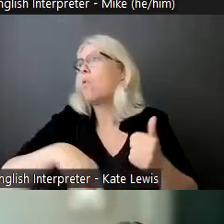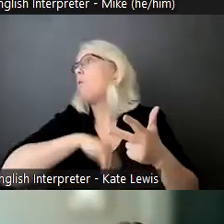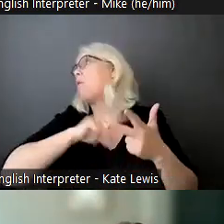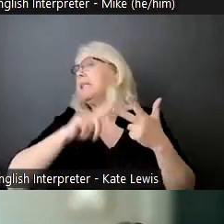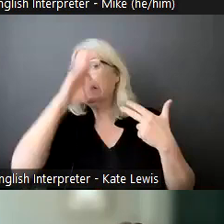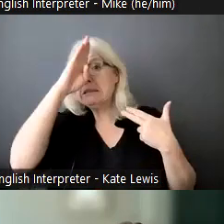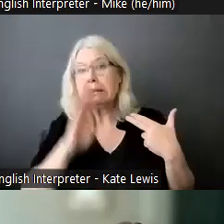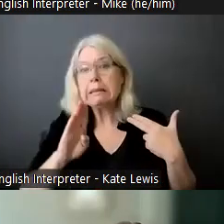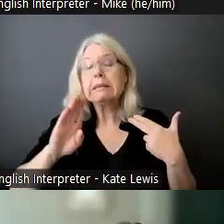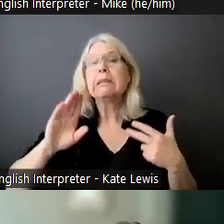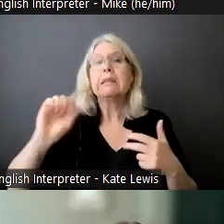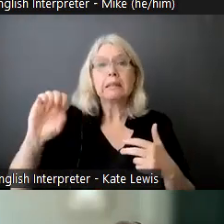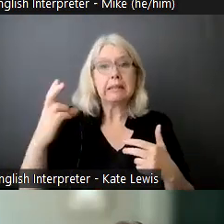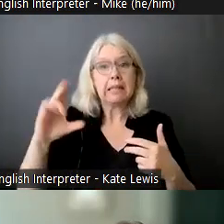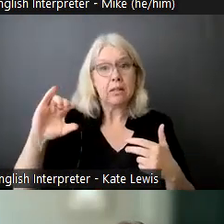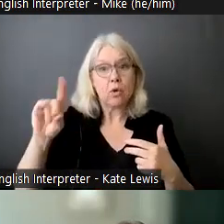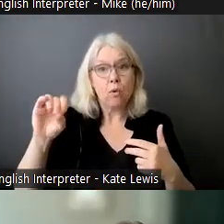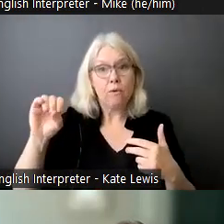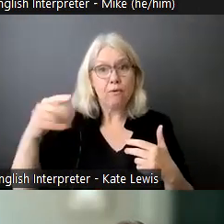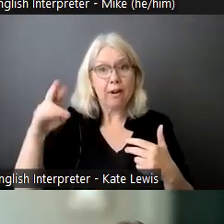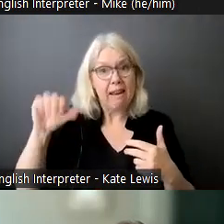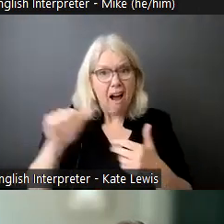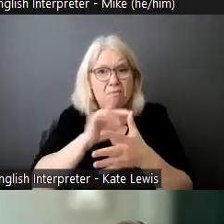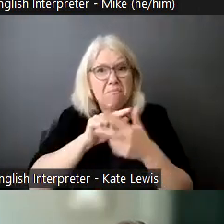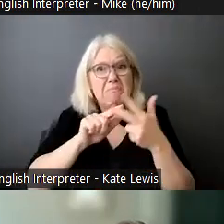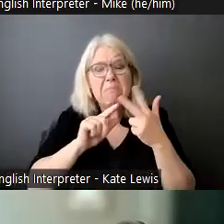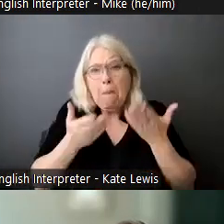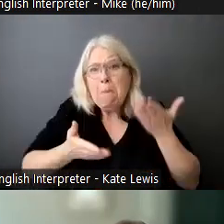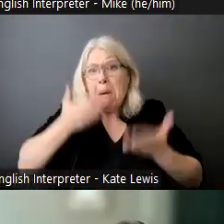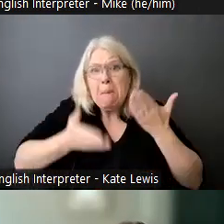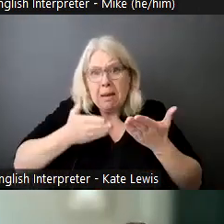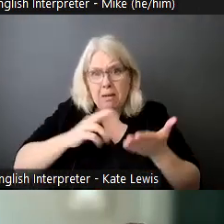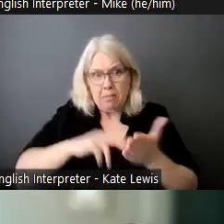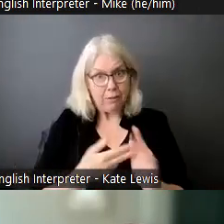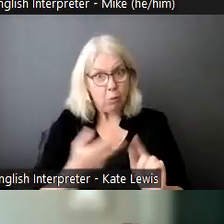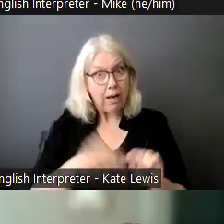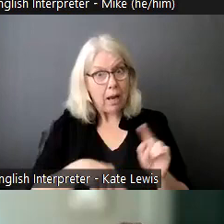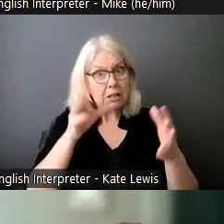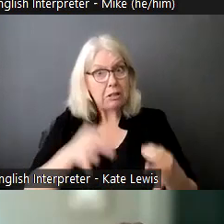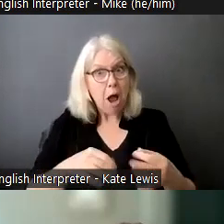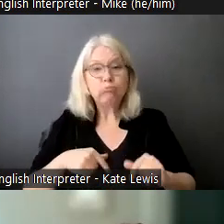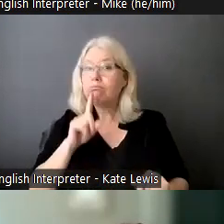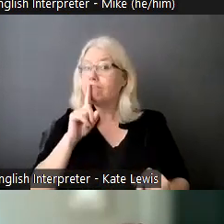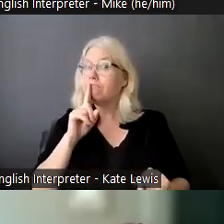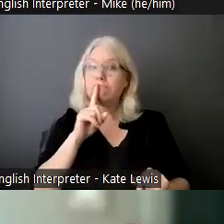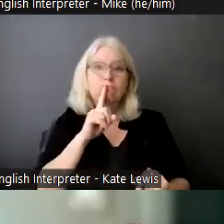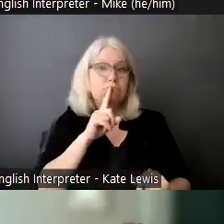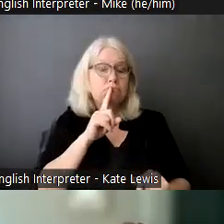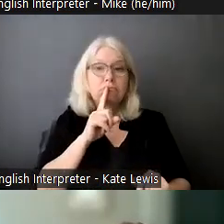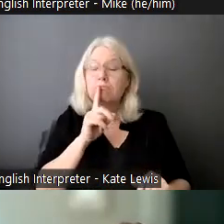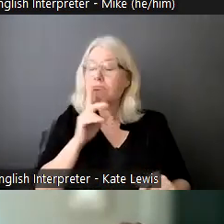they aren't capable. Okay, we might use medical records to support as part of a piece of a